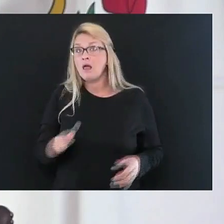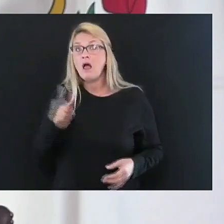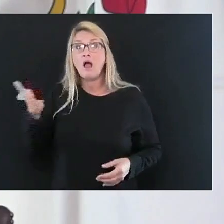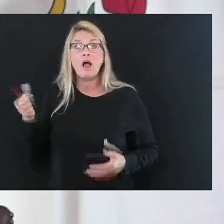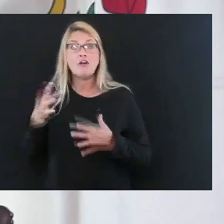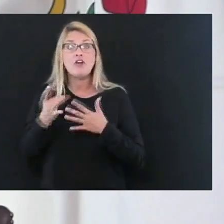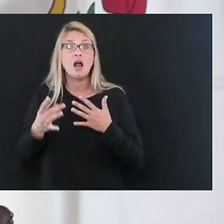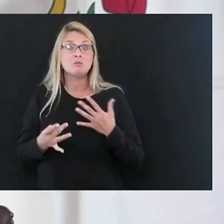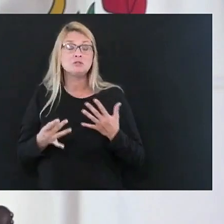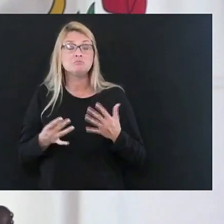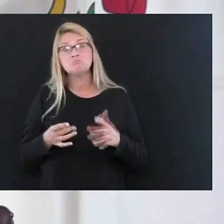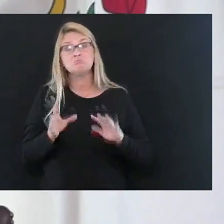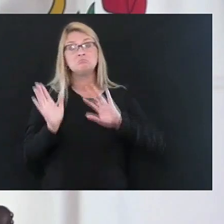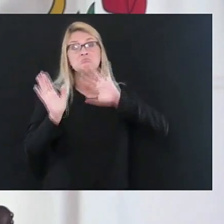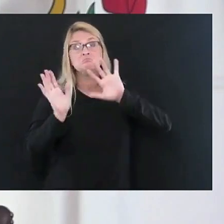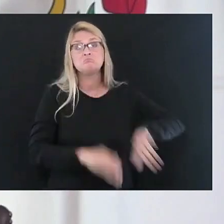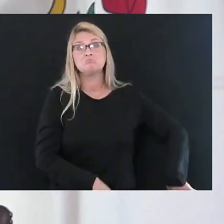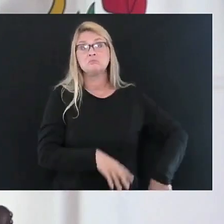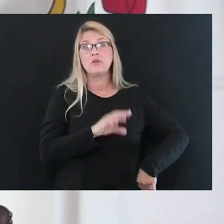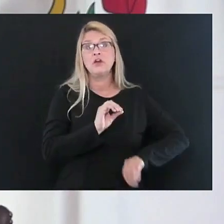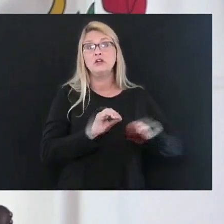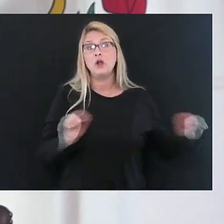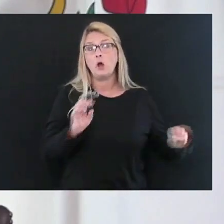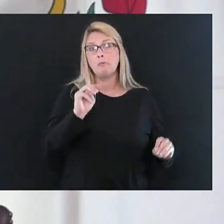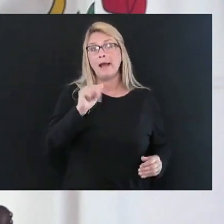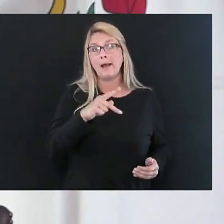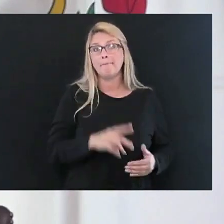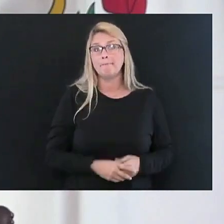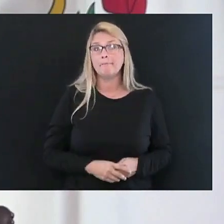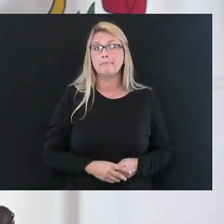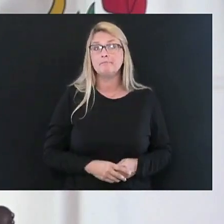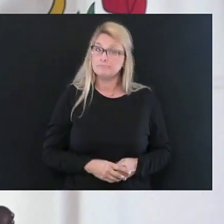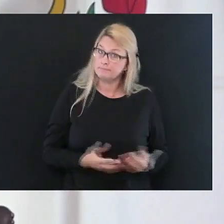could have no map, and we could say,